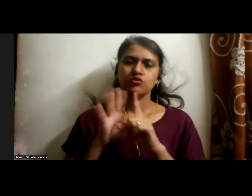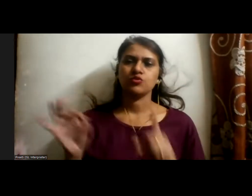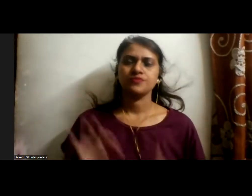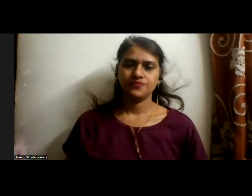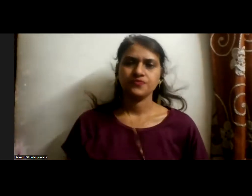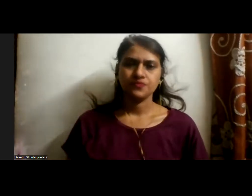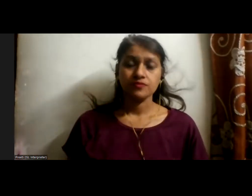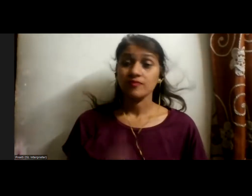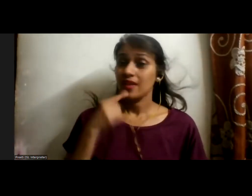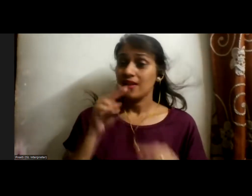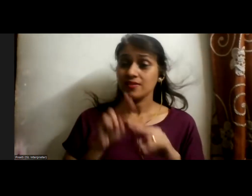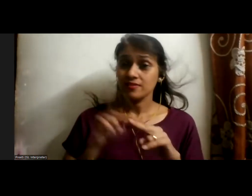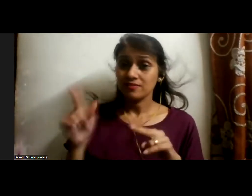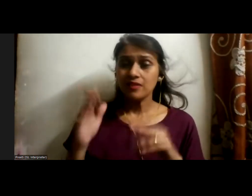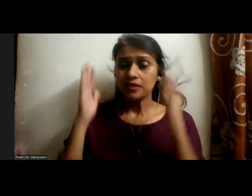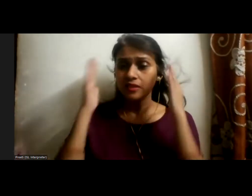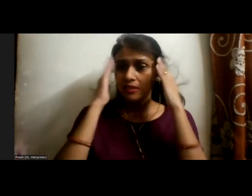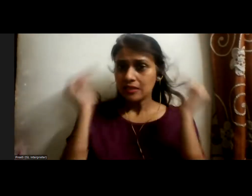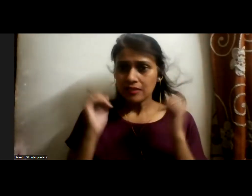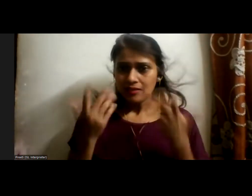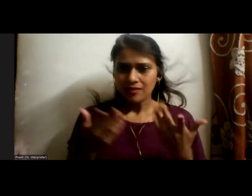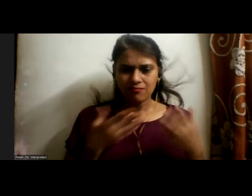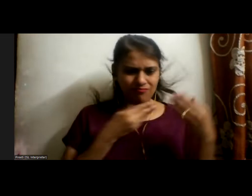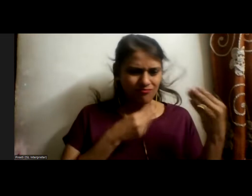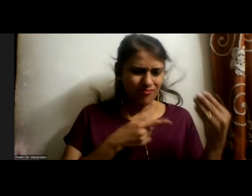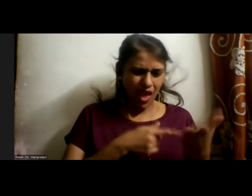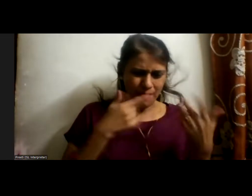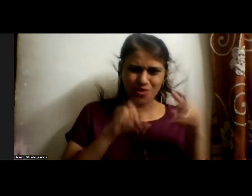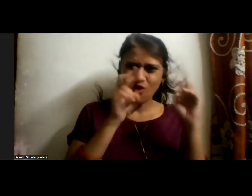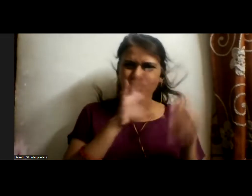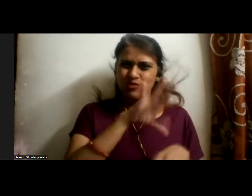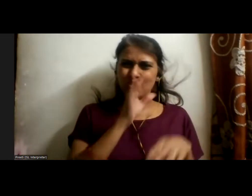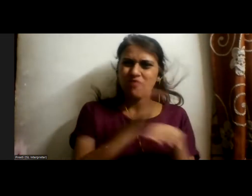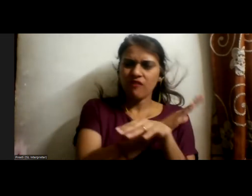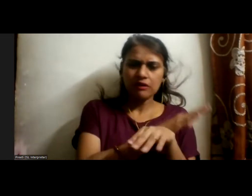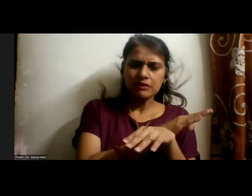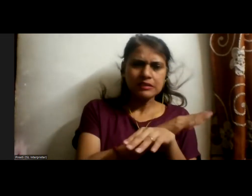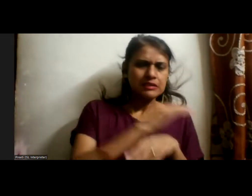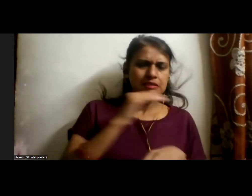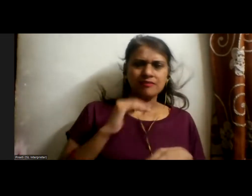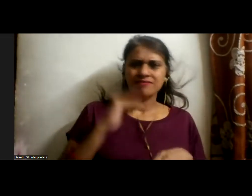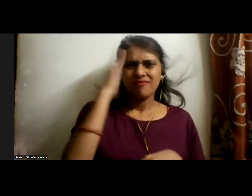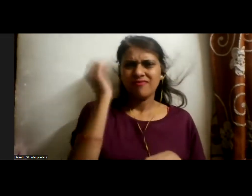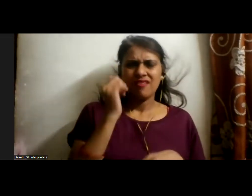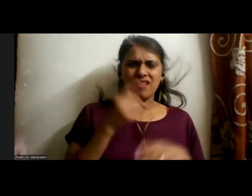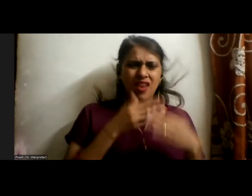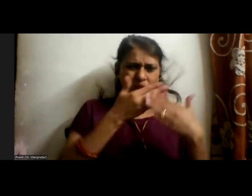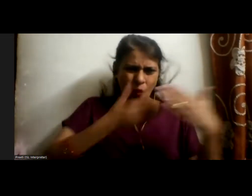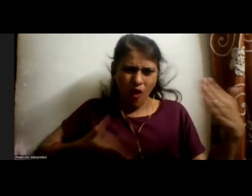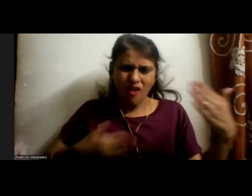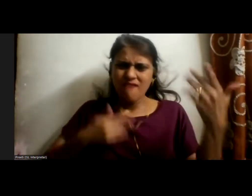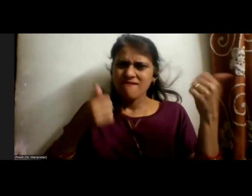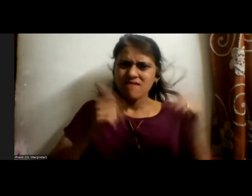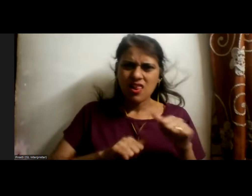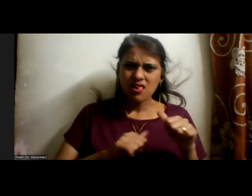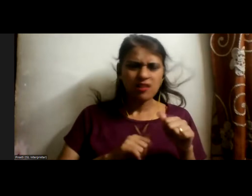if you're not willing, not comfortable with your current topics, then you can change it. We are flexible with that, not an issue. Is that okay, Pooja and Himani?